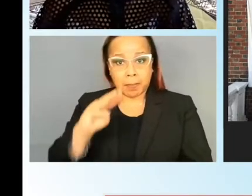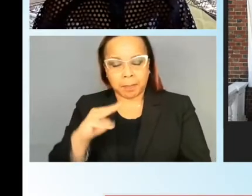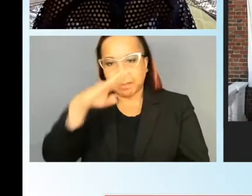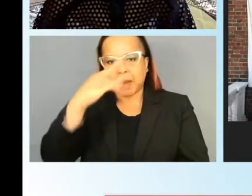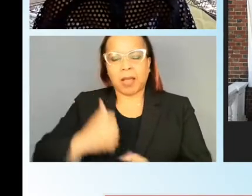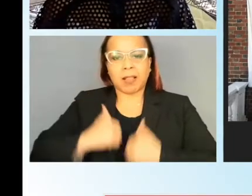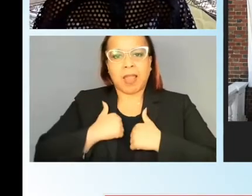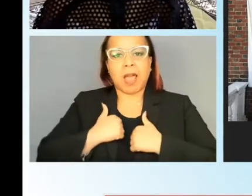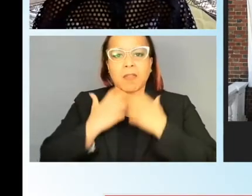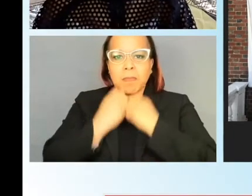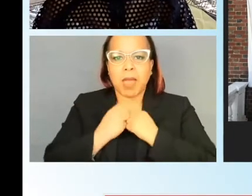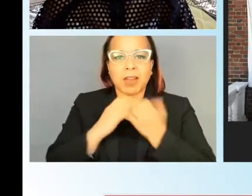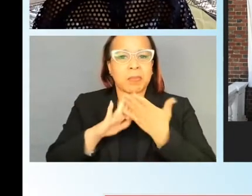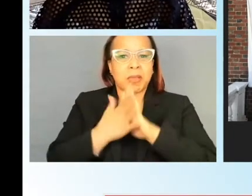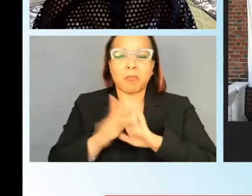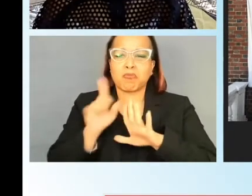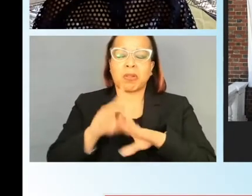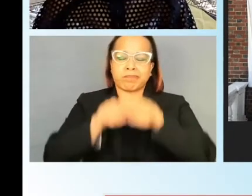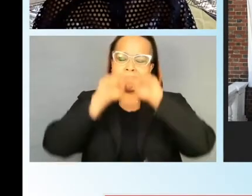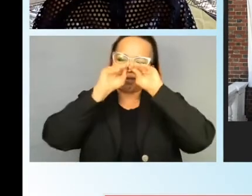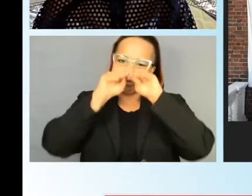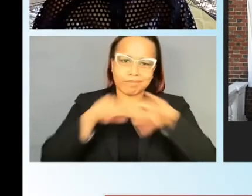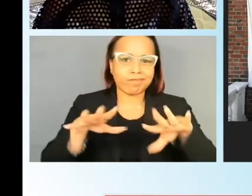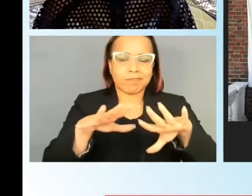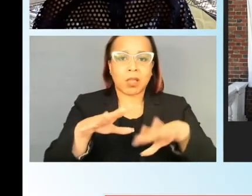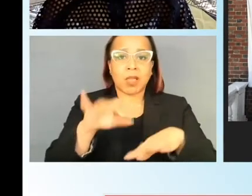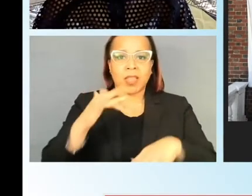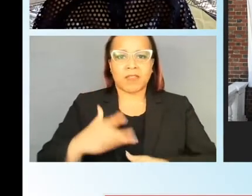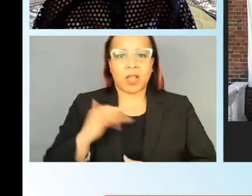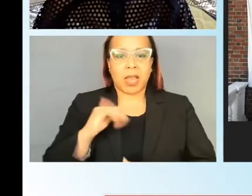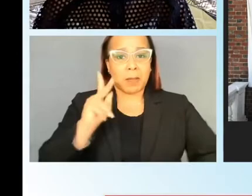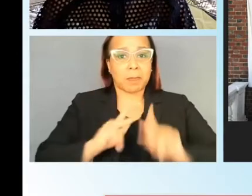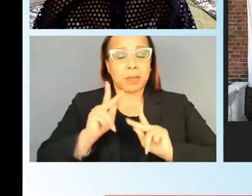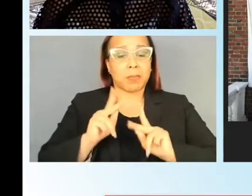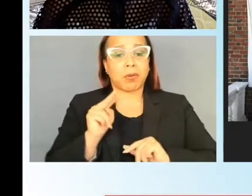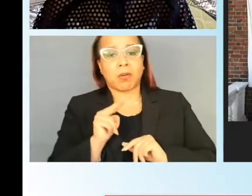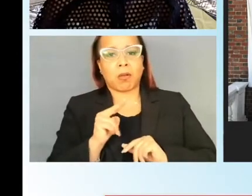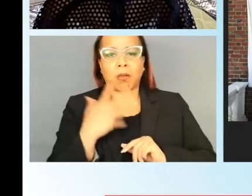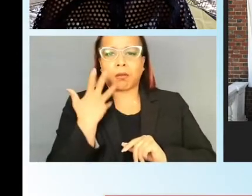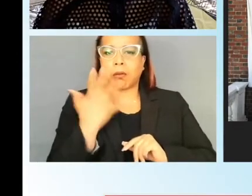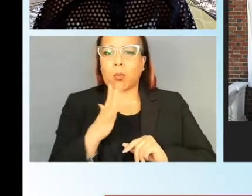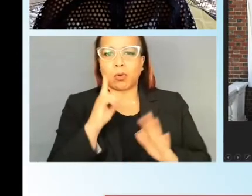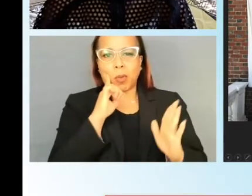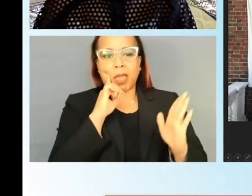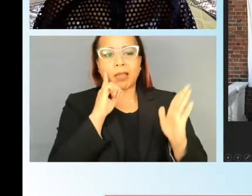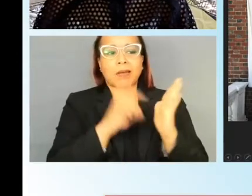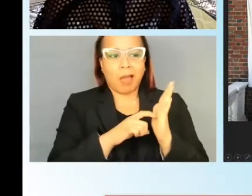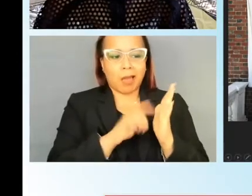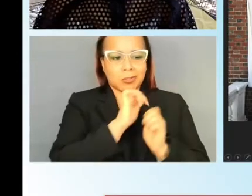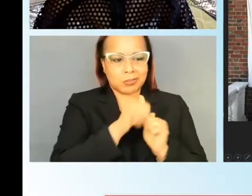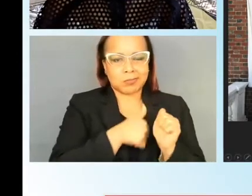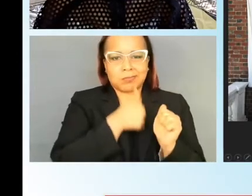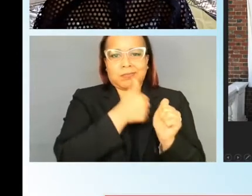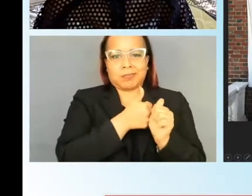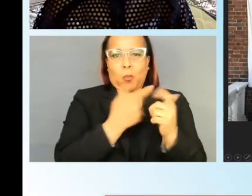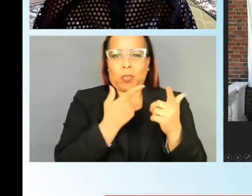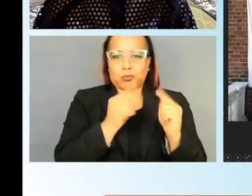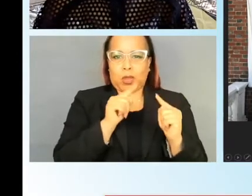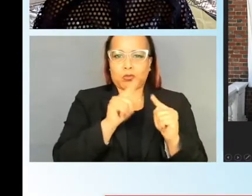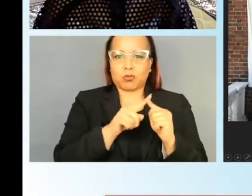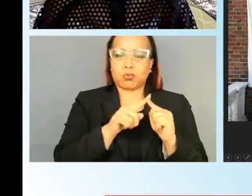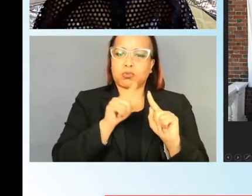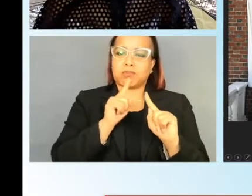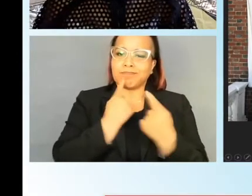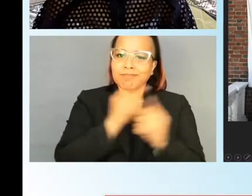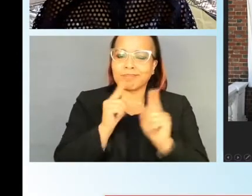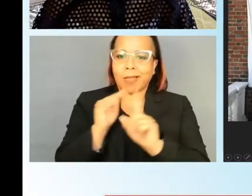become so saturated that it felt like people didn't want to acknowledge what it was trying to announce.